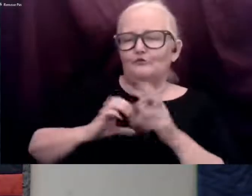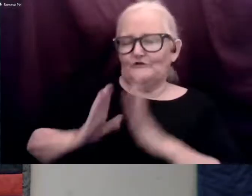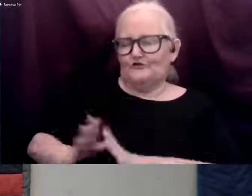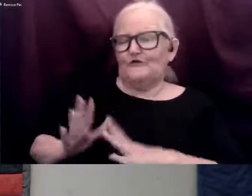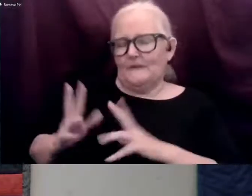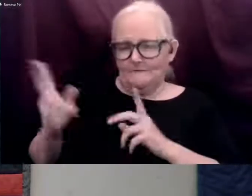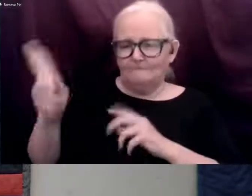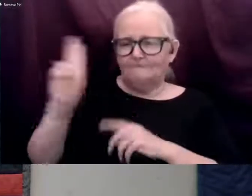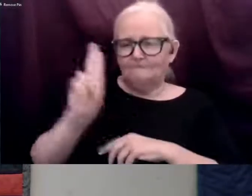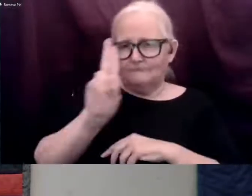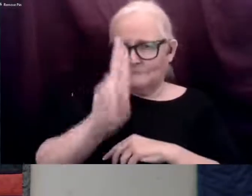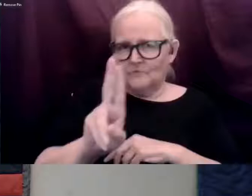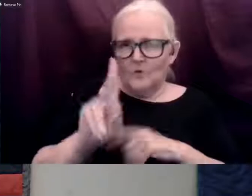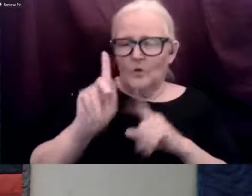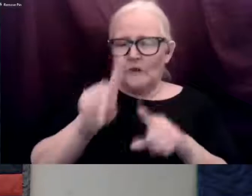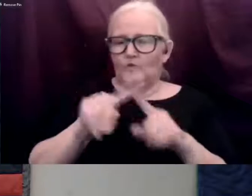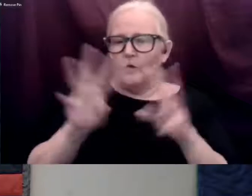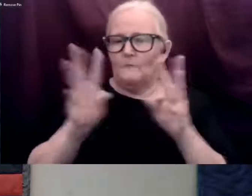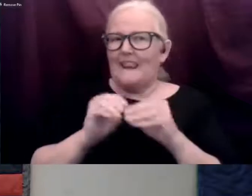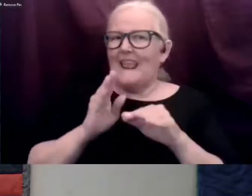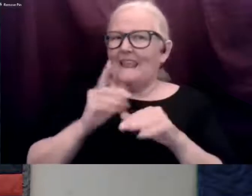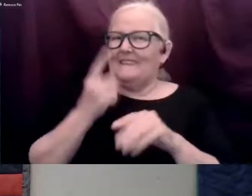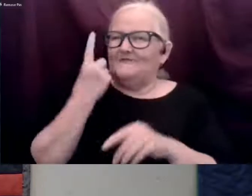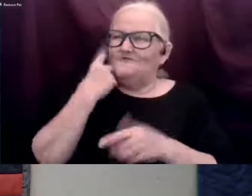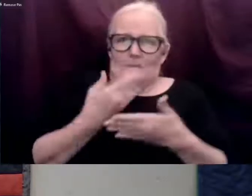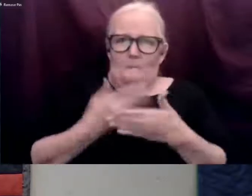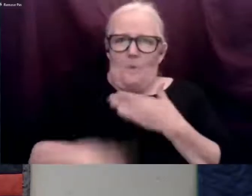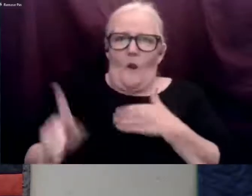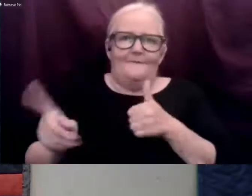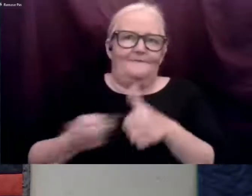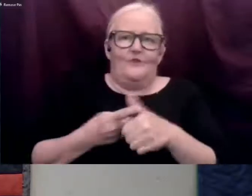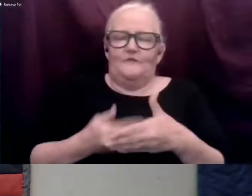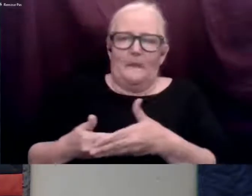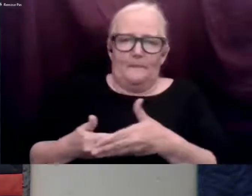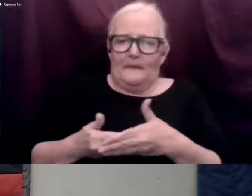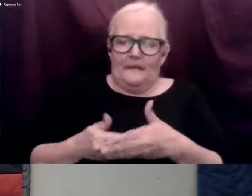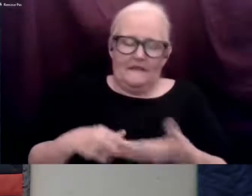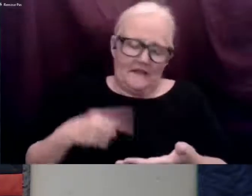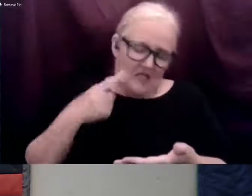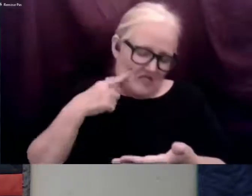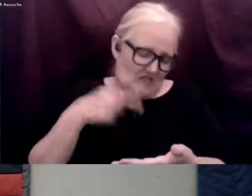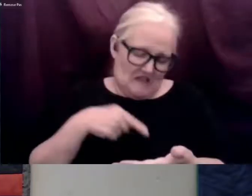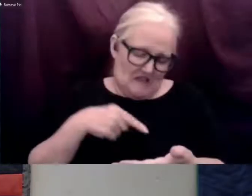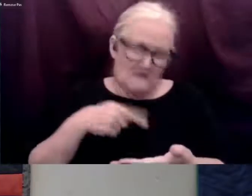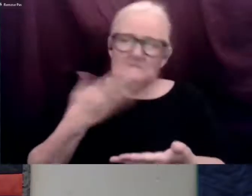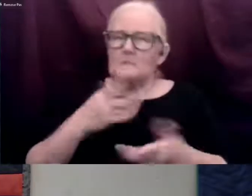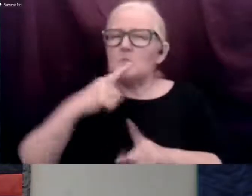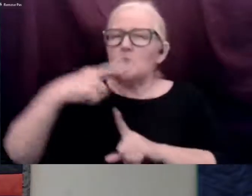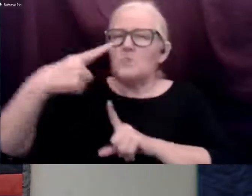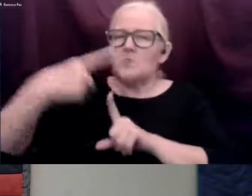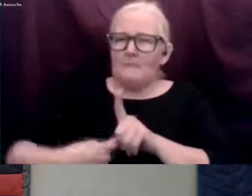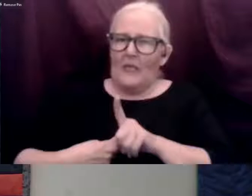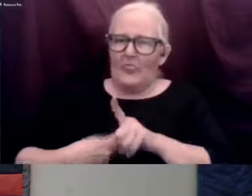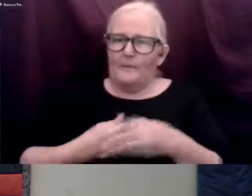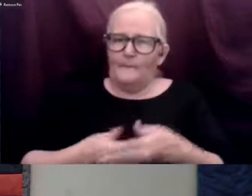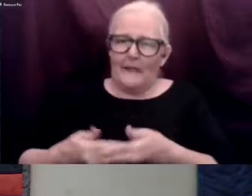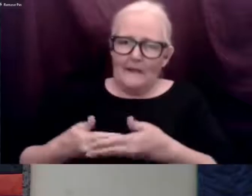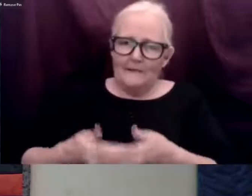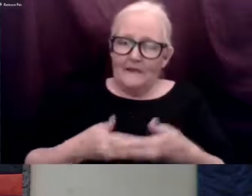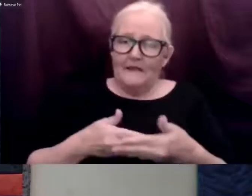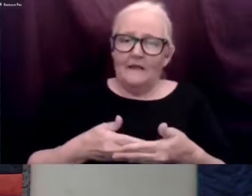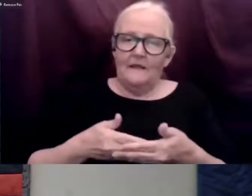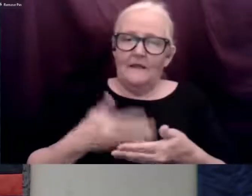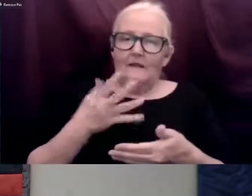first child. CJ couldn't have been more than a month old, and I was having all of the first-time parent